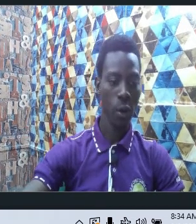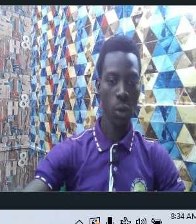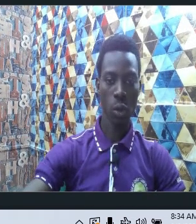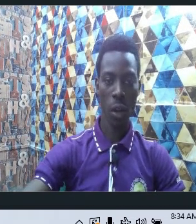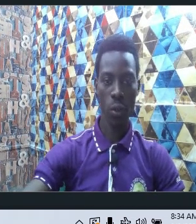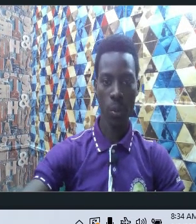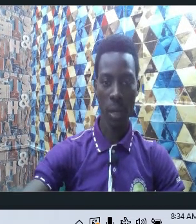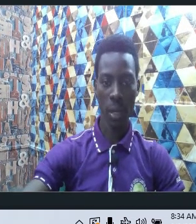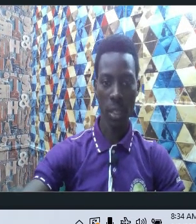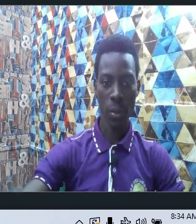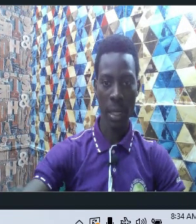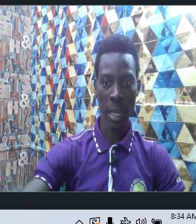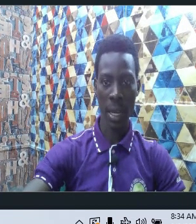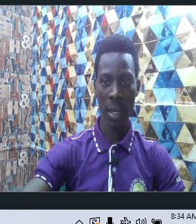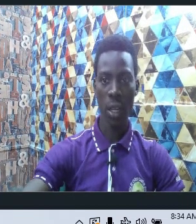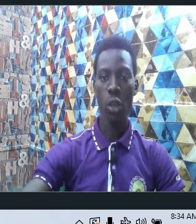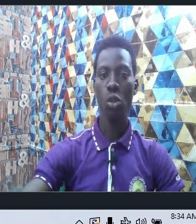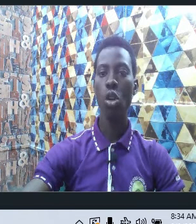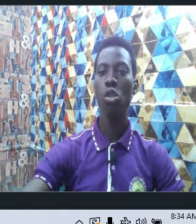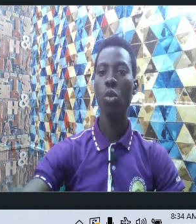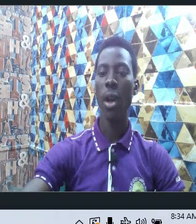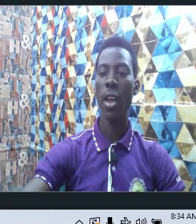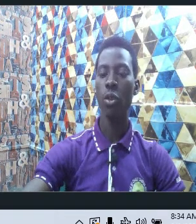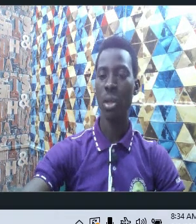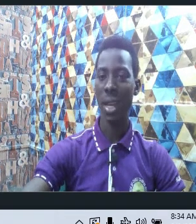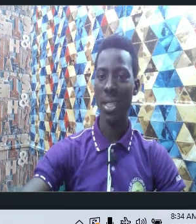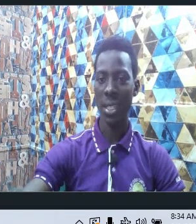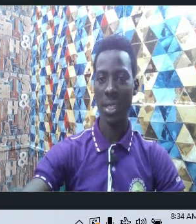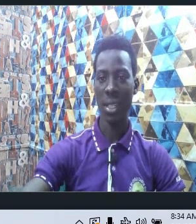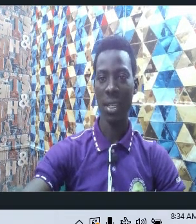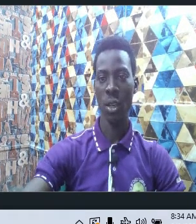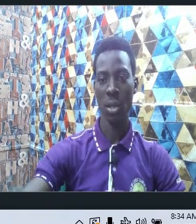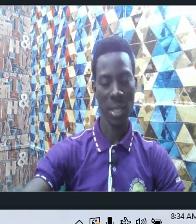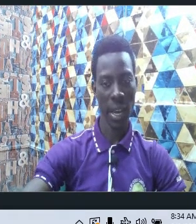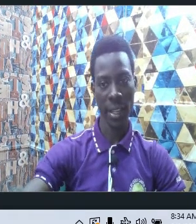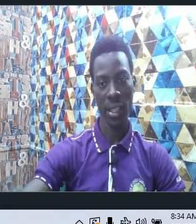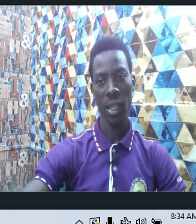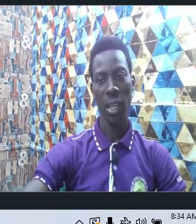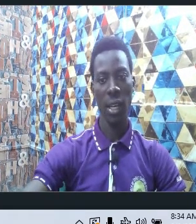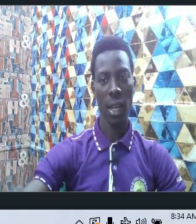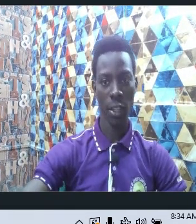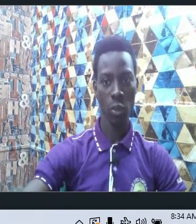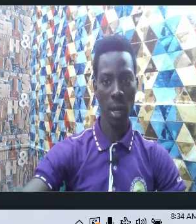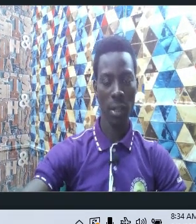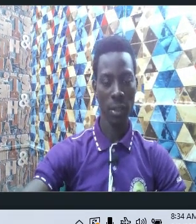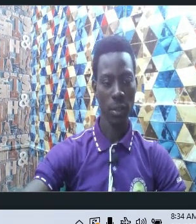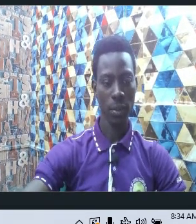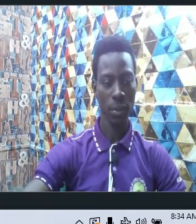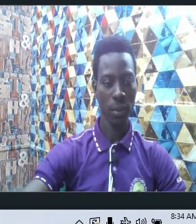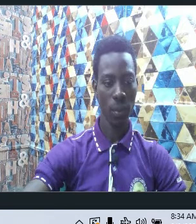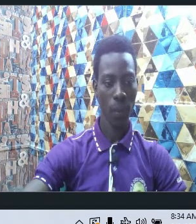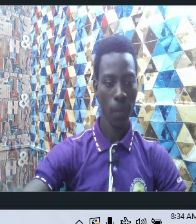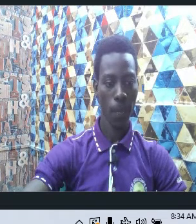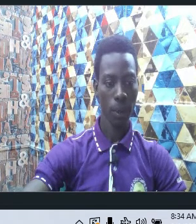stuff. So you have to play it a little bit. So I'm going to teach you how go to where you started your sign how you can edit your sign